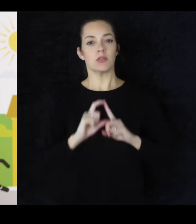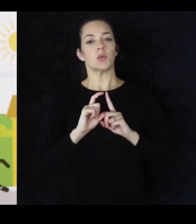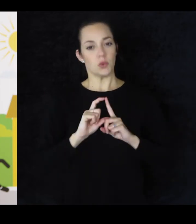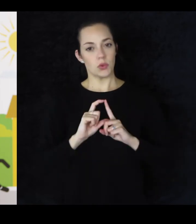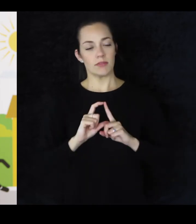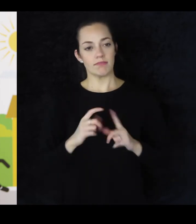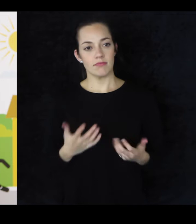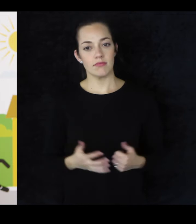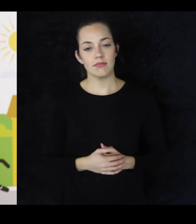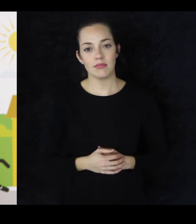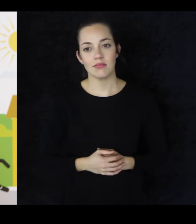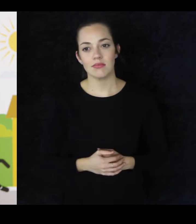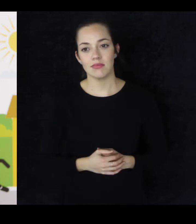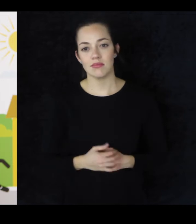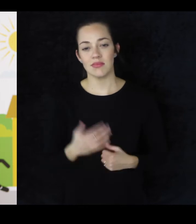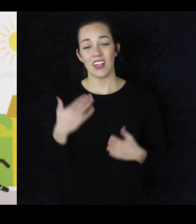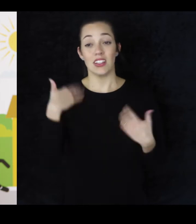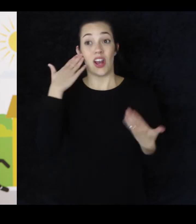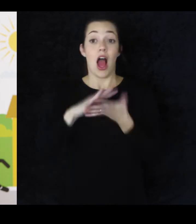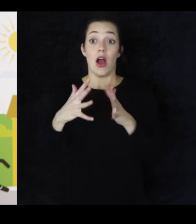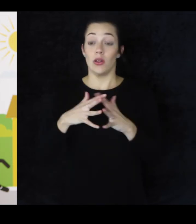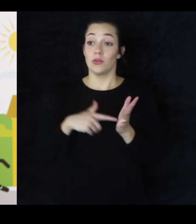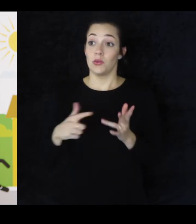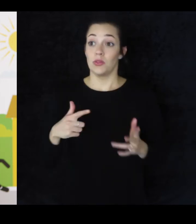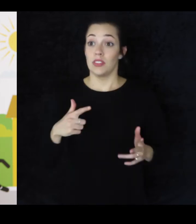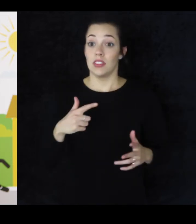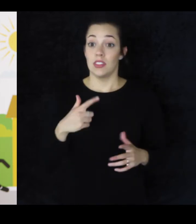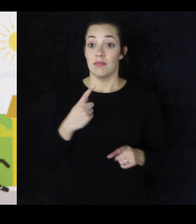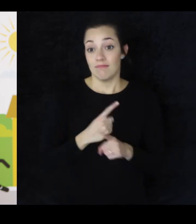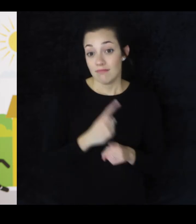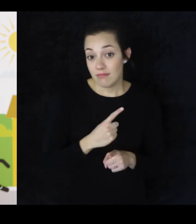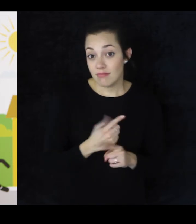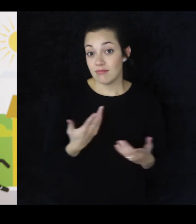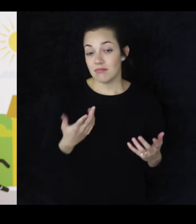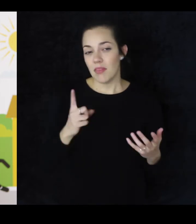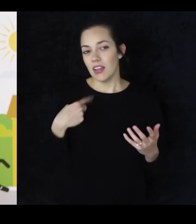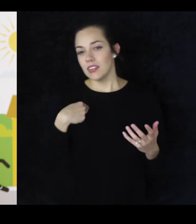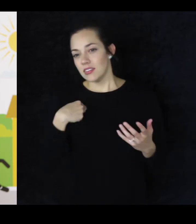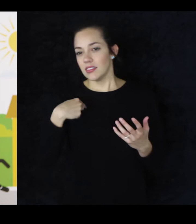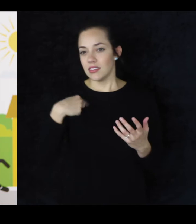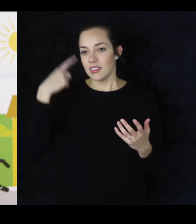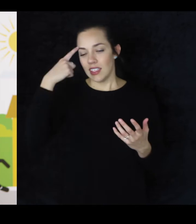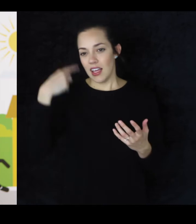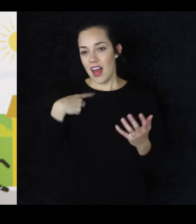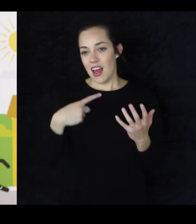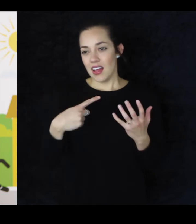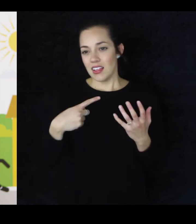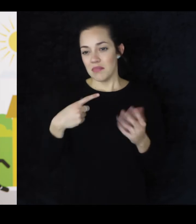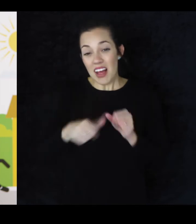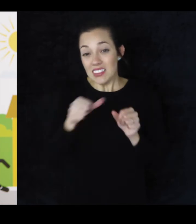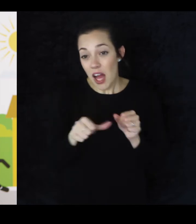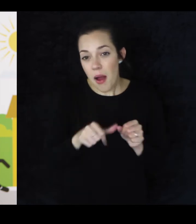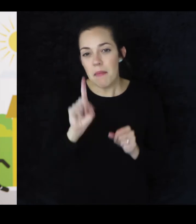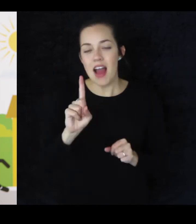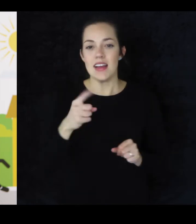difficult. And I don't know how to say this, but anyway, I think it is better for all round if I live